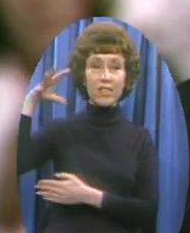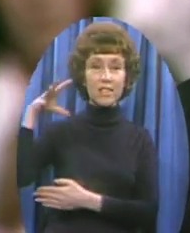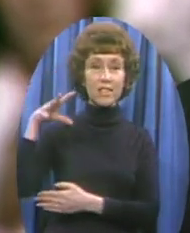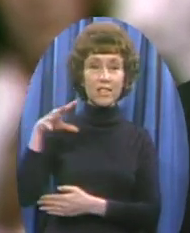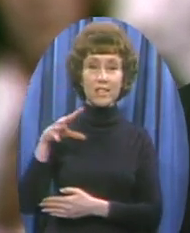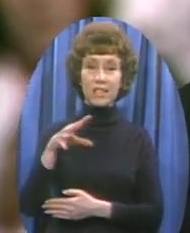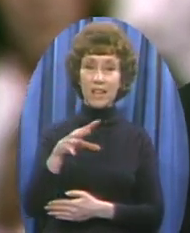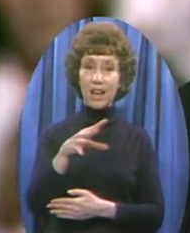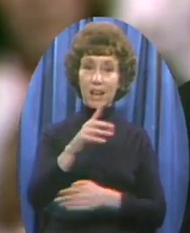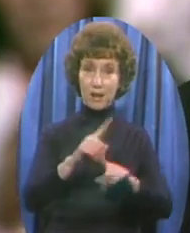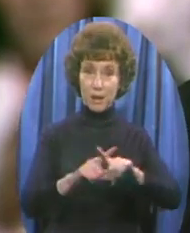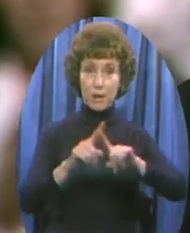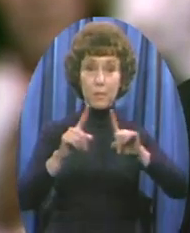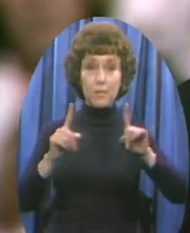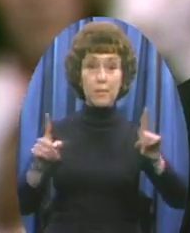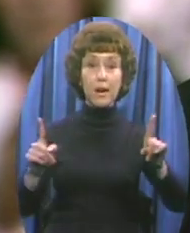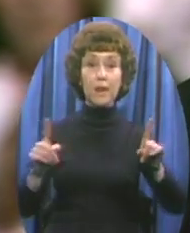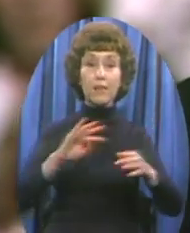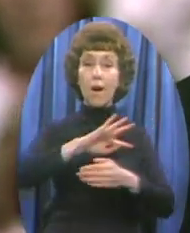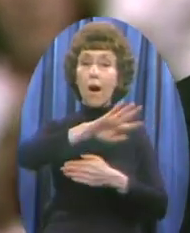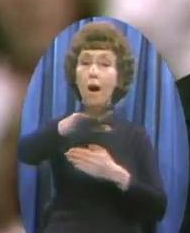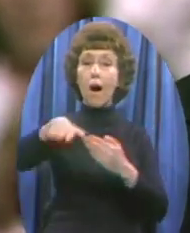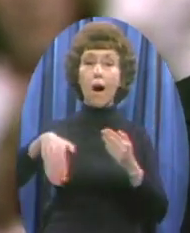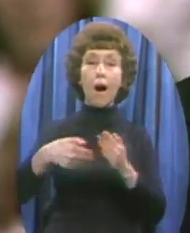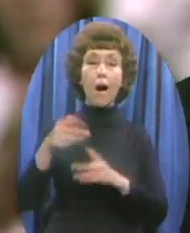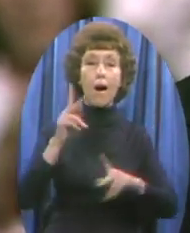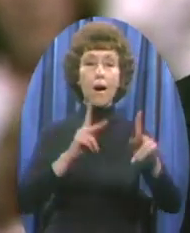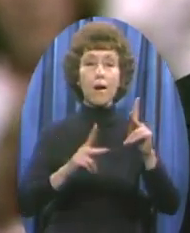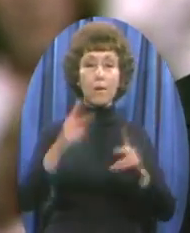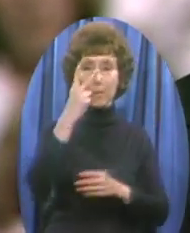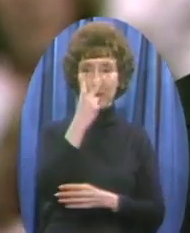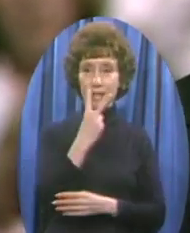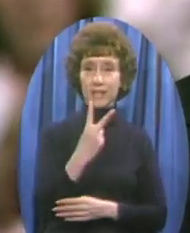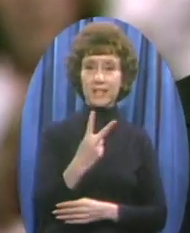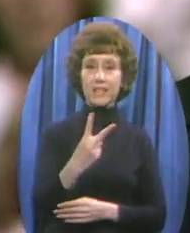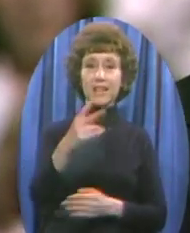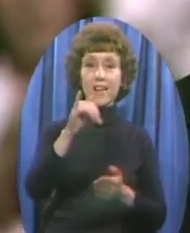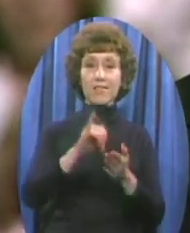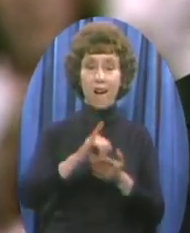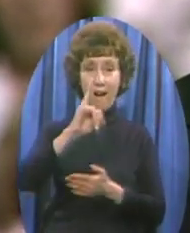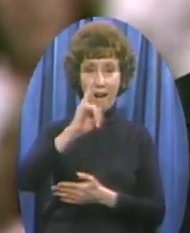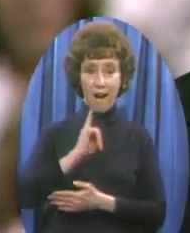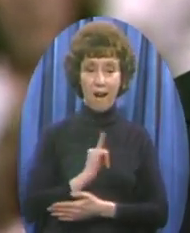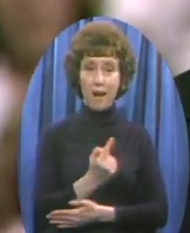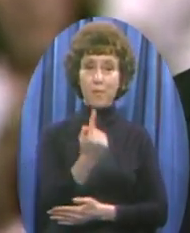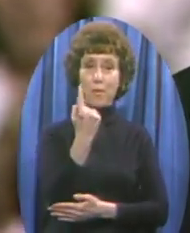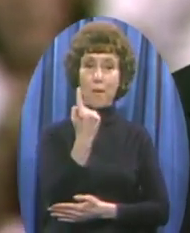sun, but all will see that I'm the